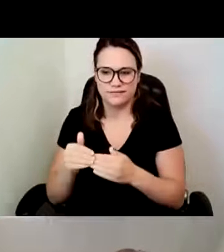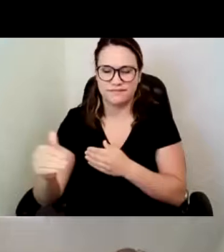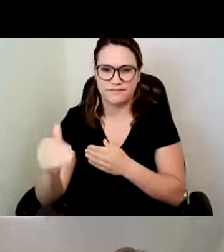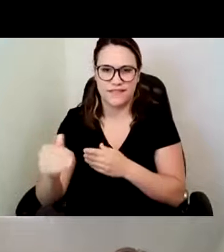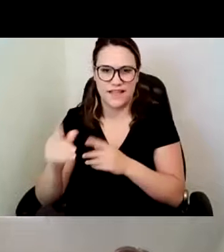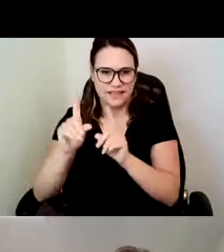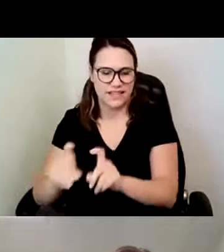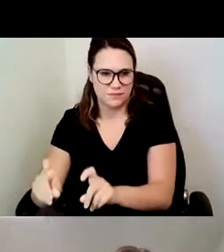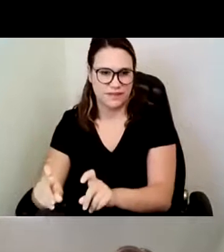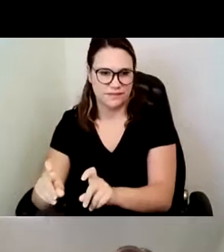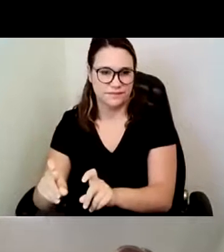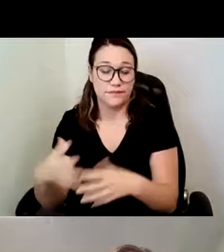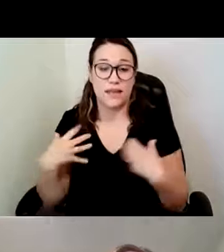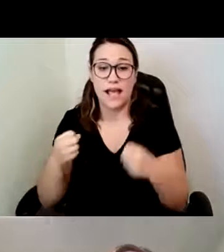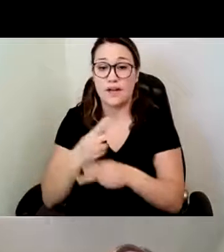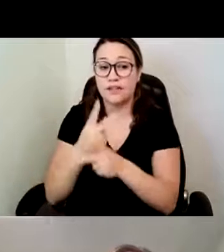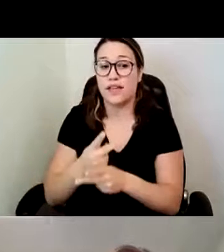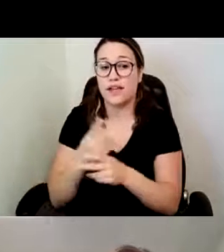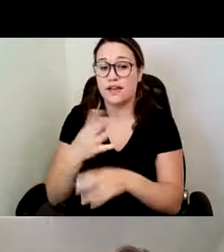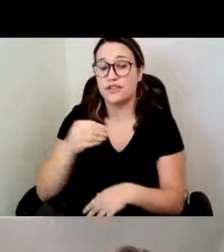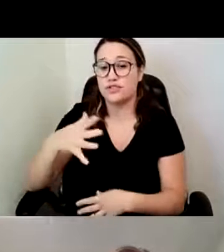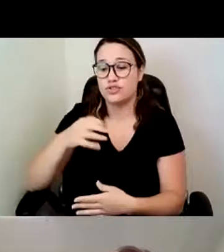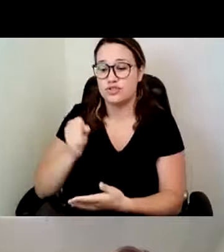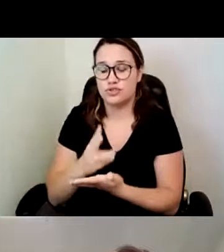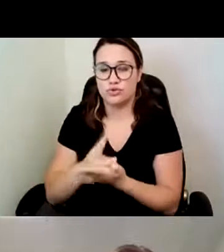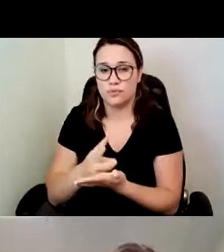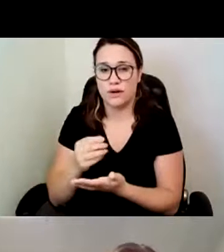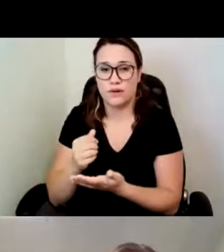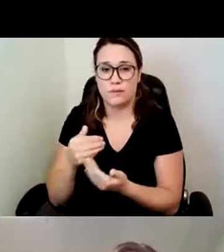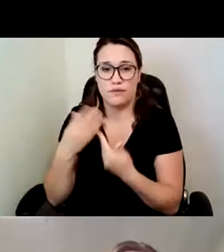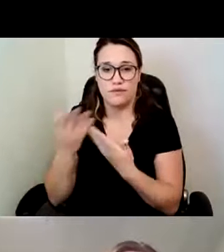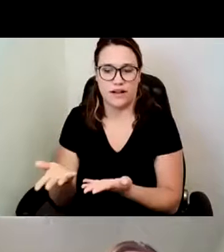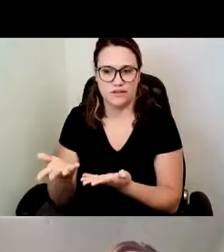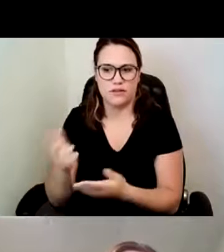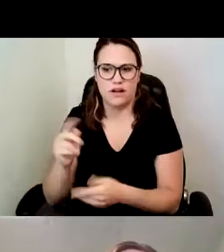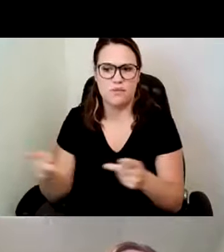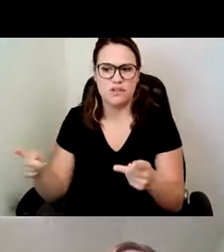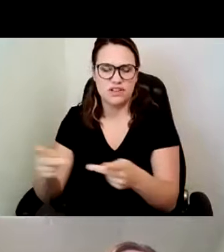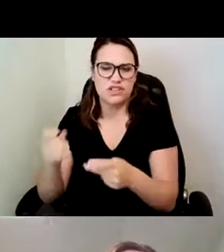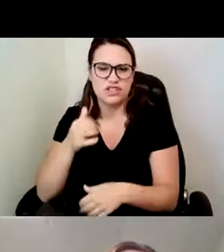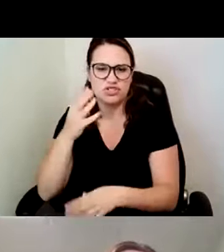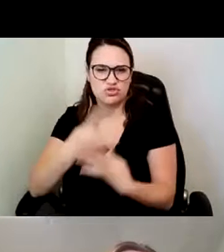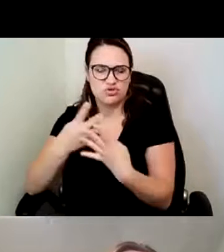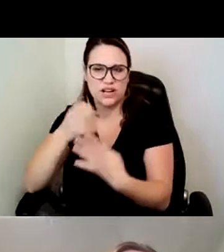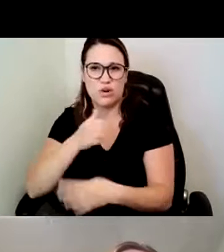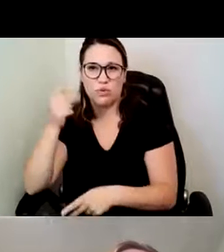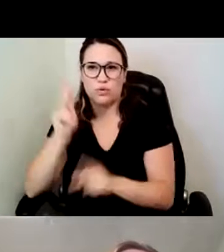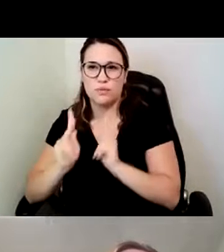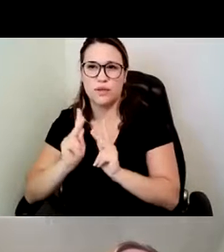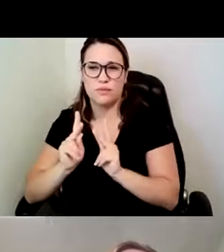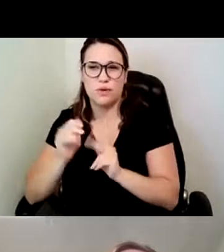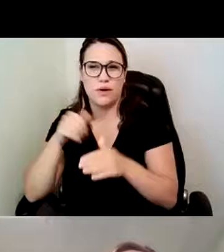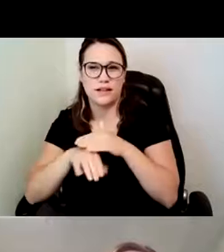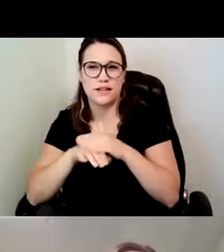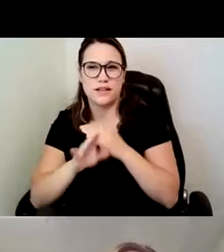Healthcare and social service providers are in the perfect position to screen older adults who are accessing their services. We can